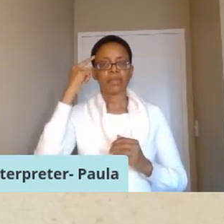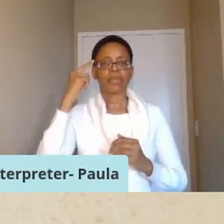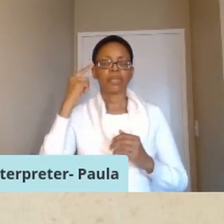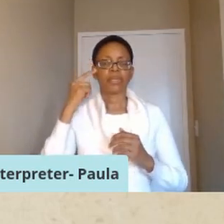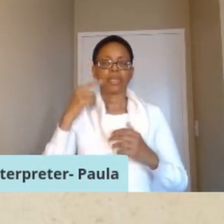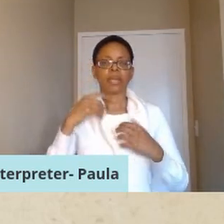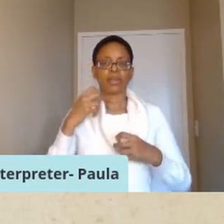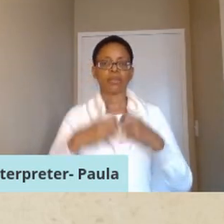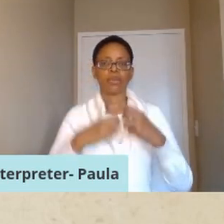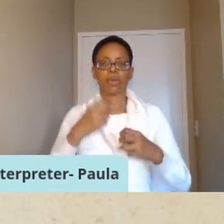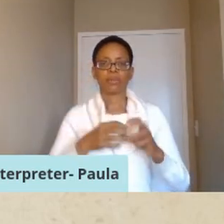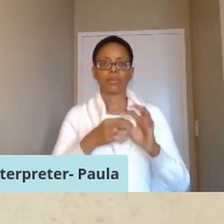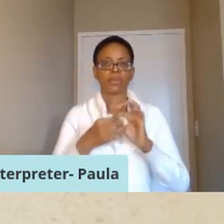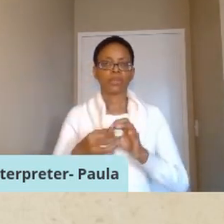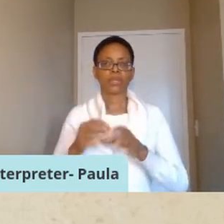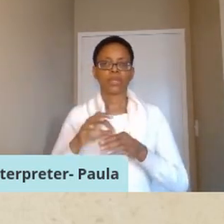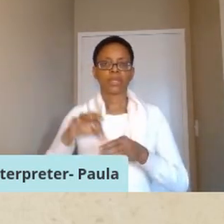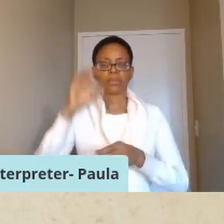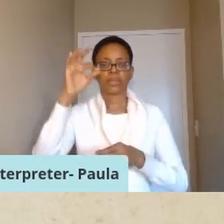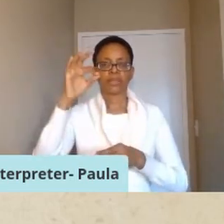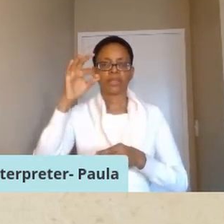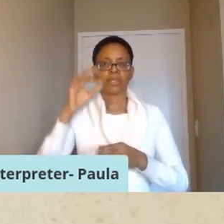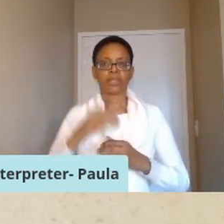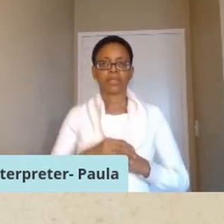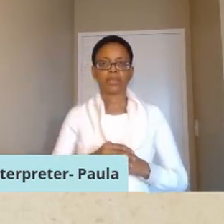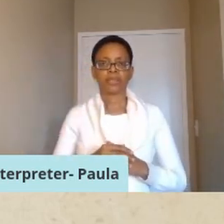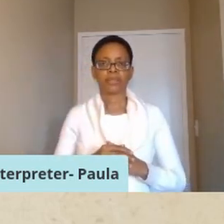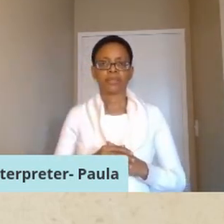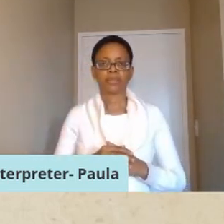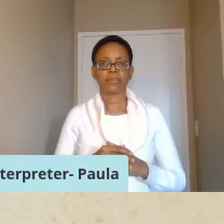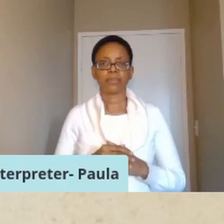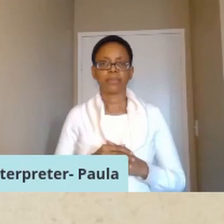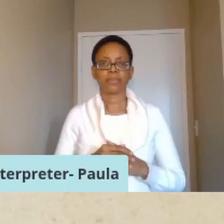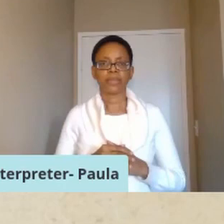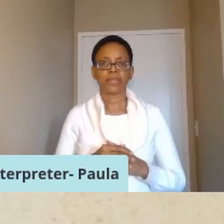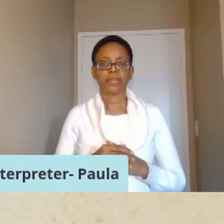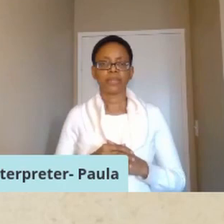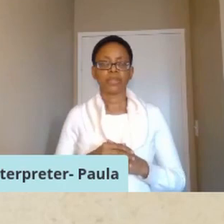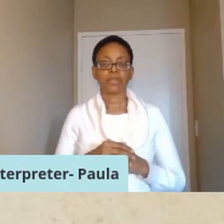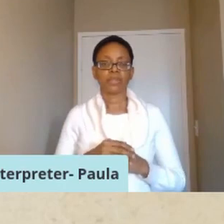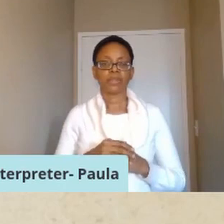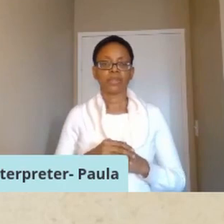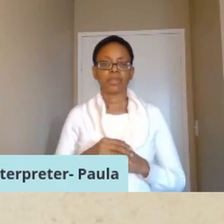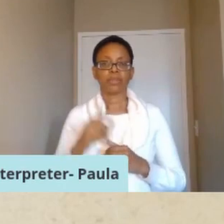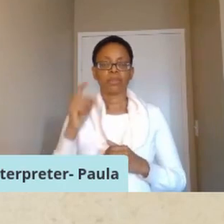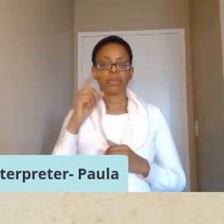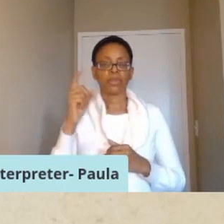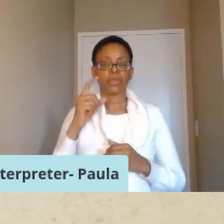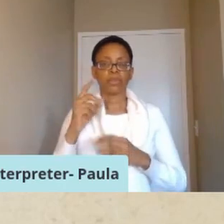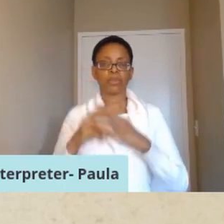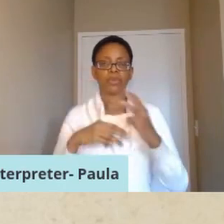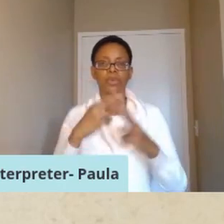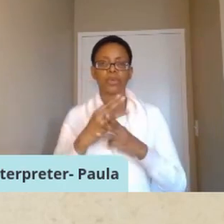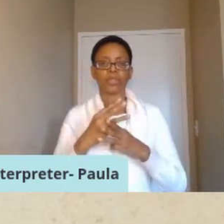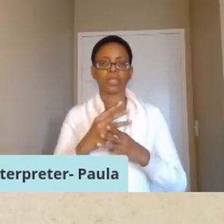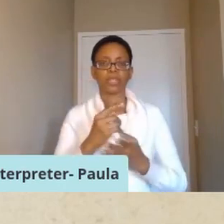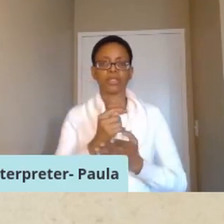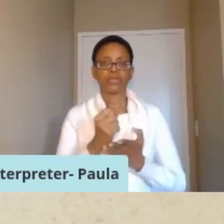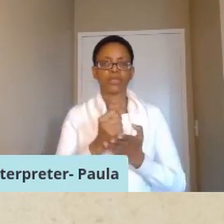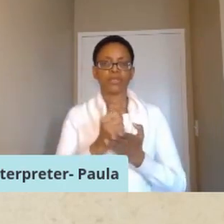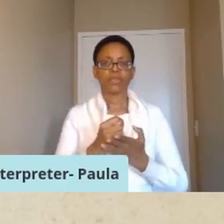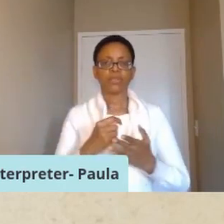forces as well. So treatments for mental illness in the Muslim world can be classified into 3